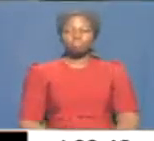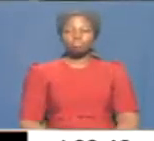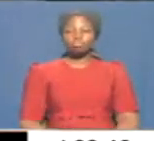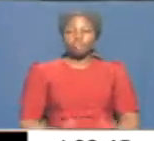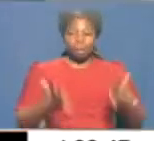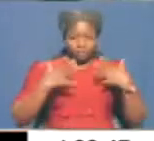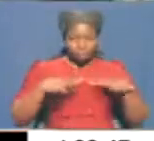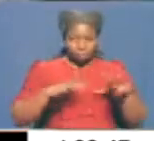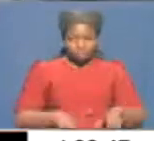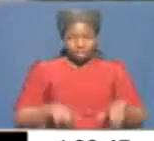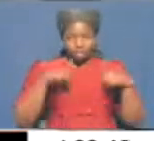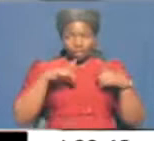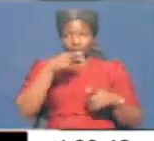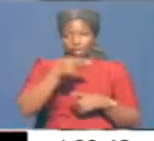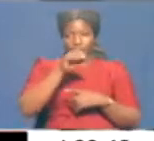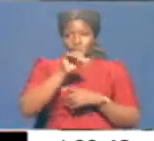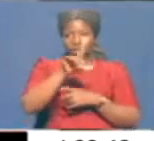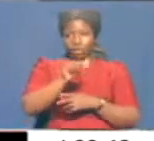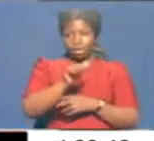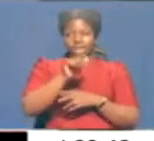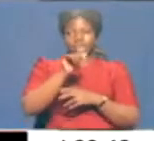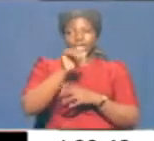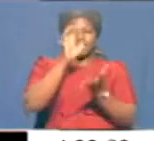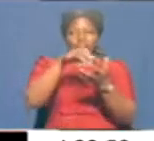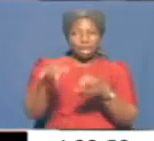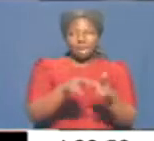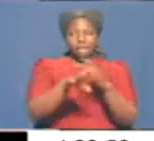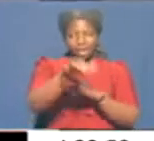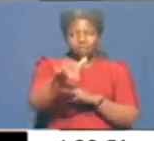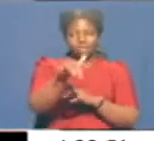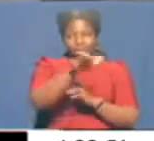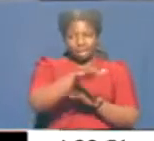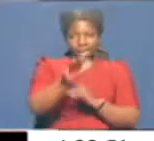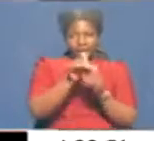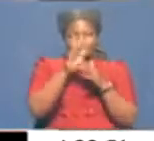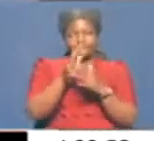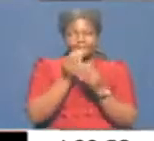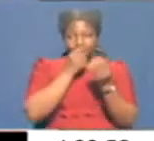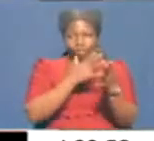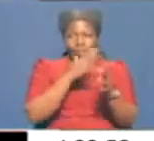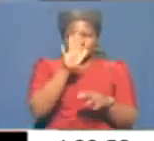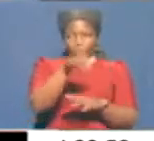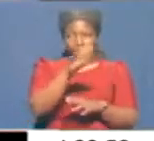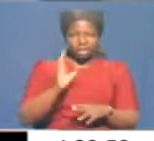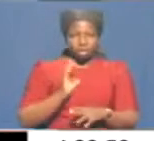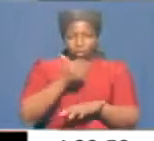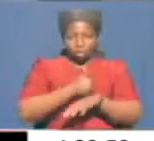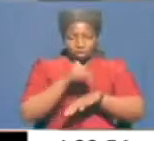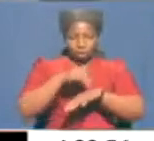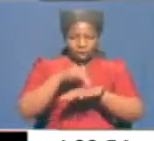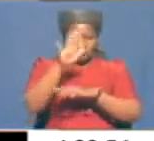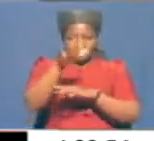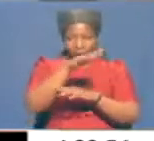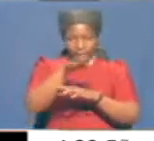Residents of Hola in Tana River County and area leaders told the Parliamentary Committee on Environment that the idea of degazettement